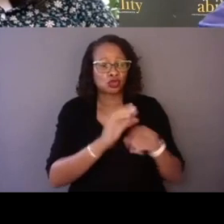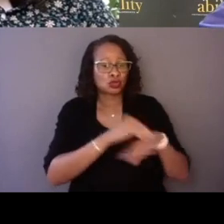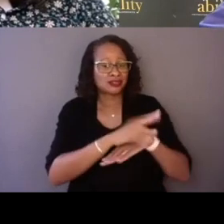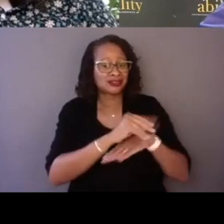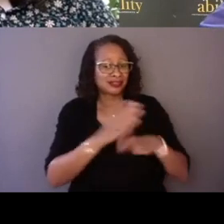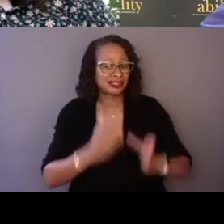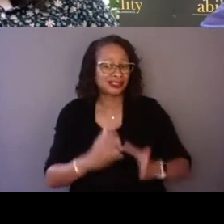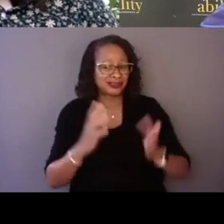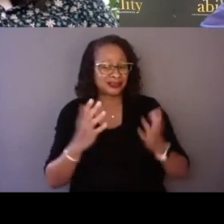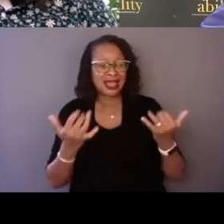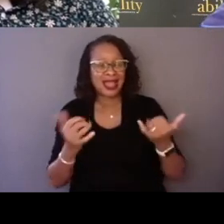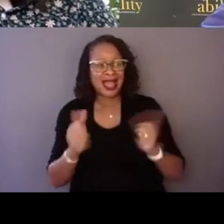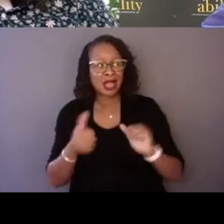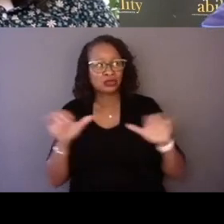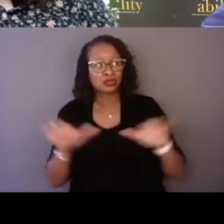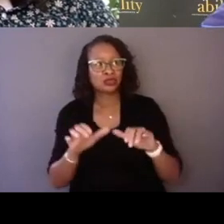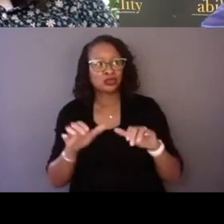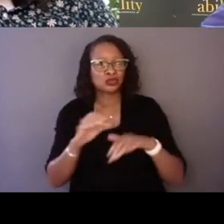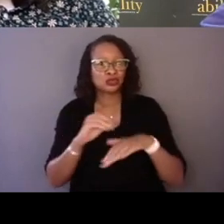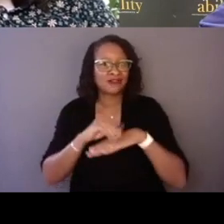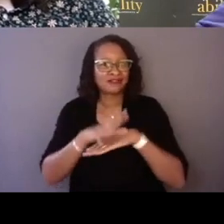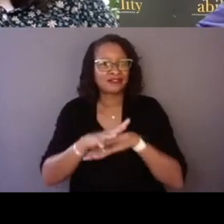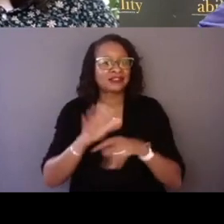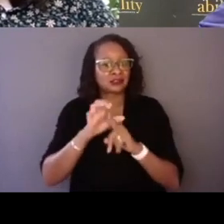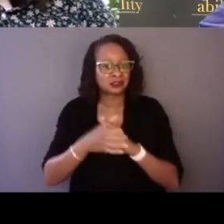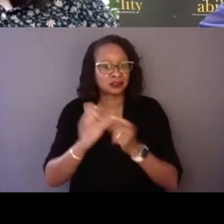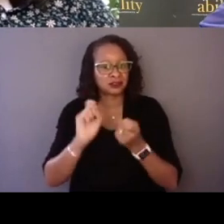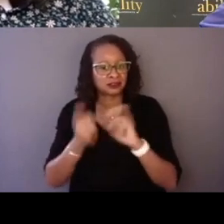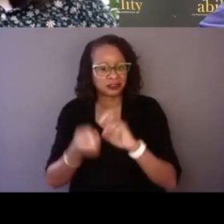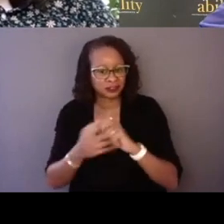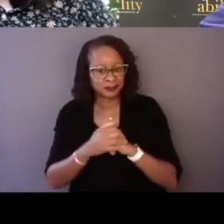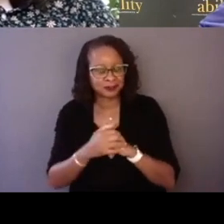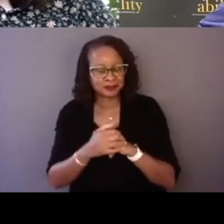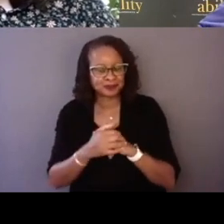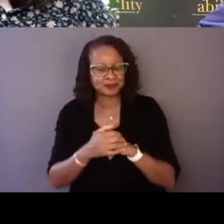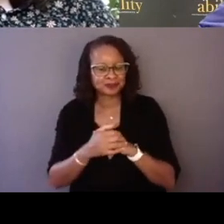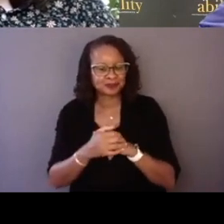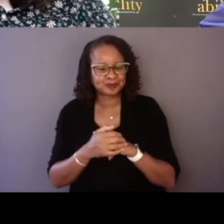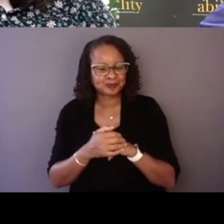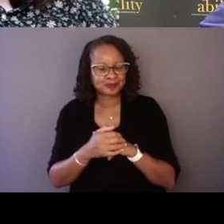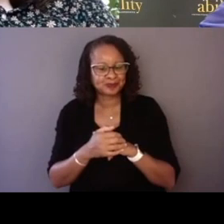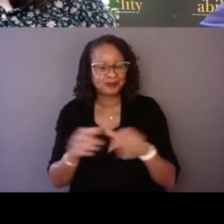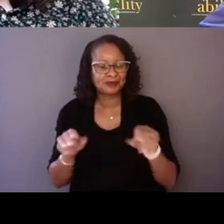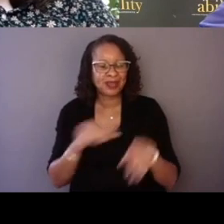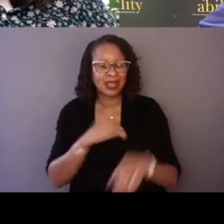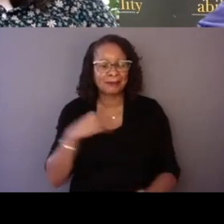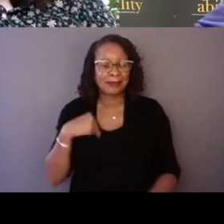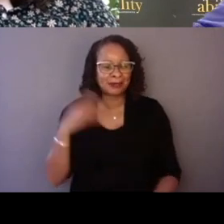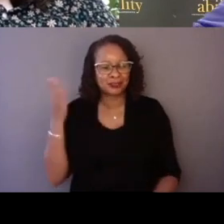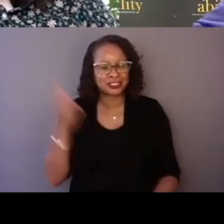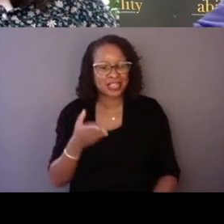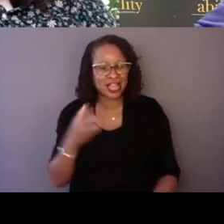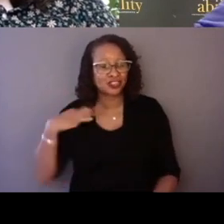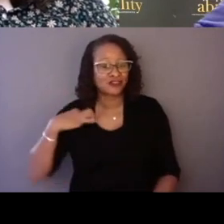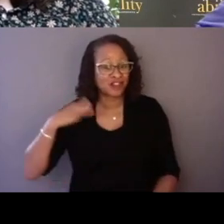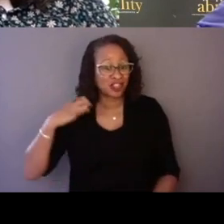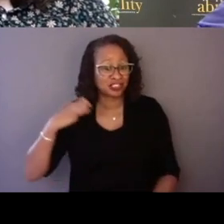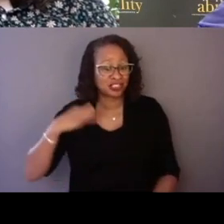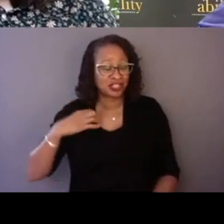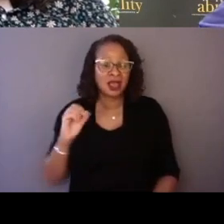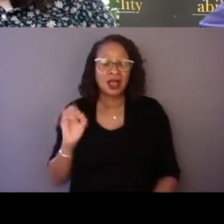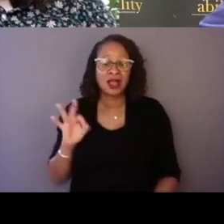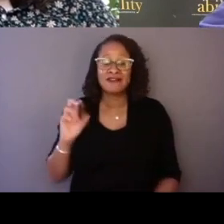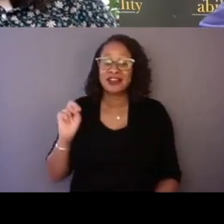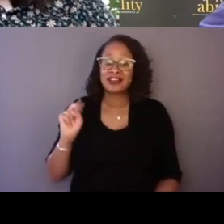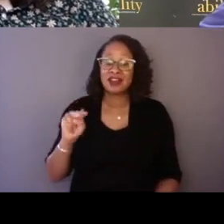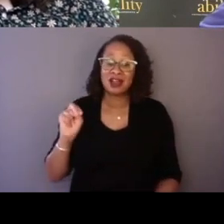affect culture change as a member/volunteer in a nonprofit or